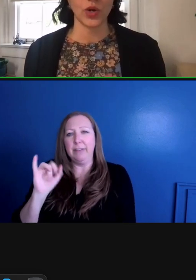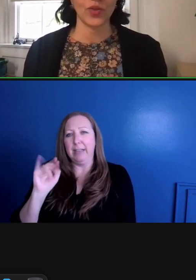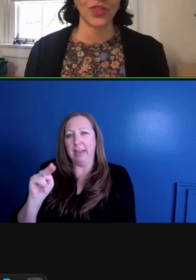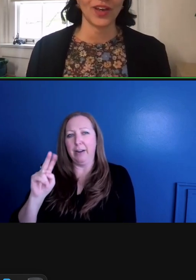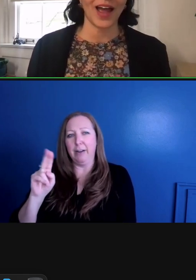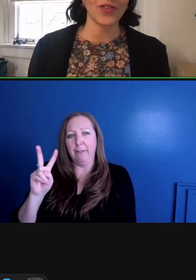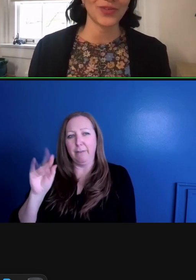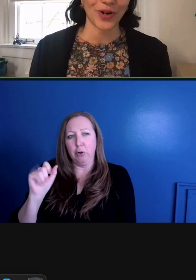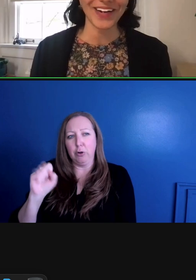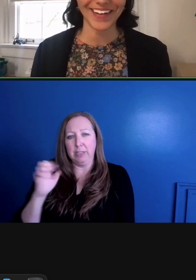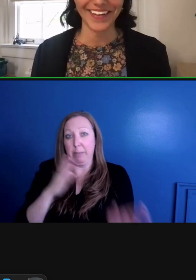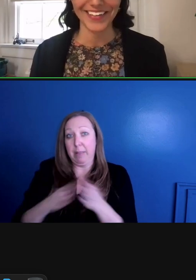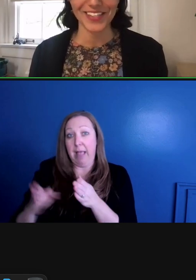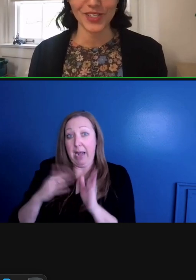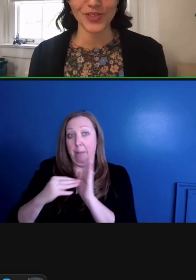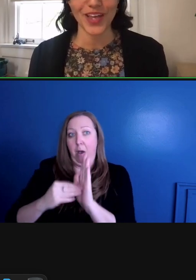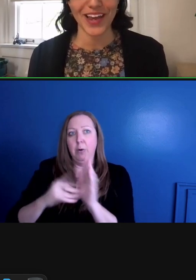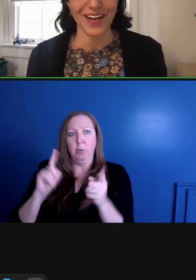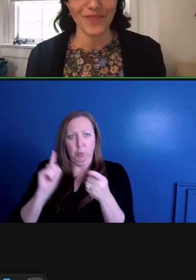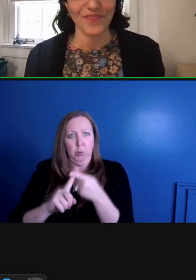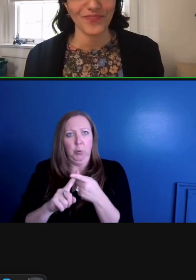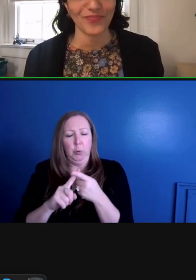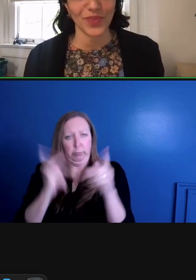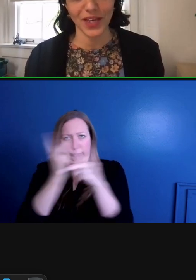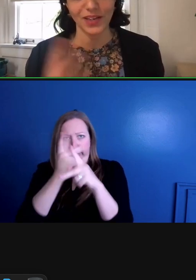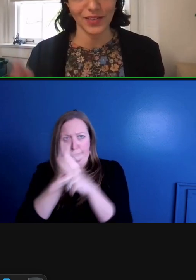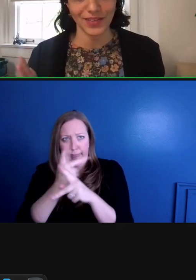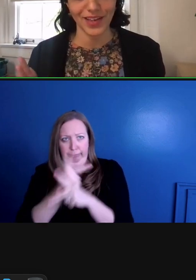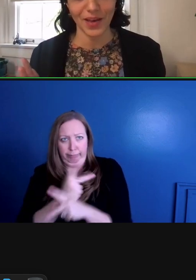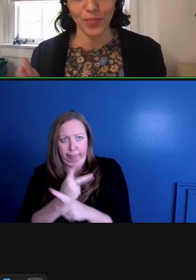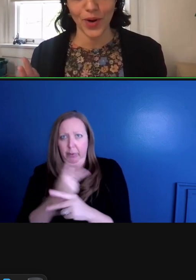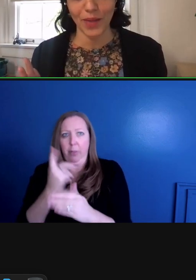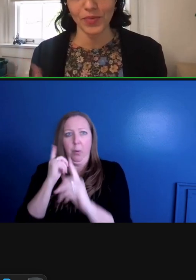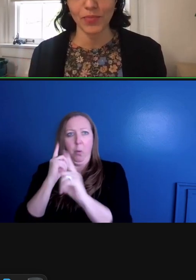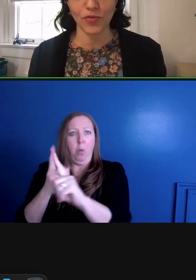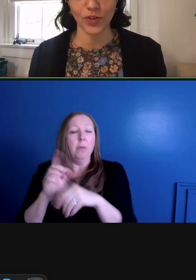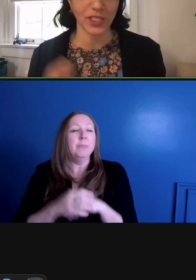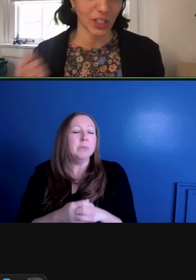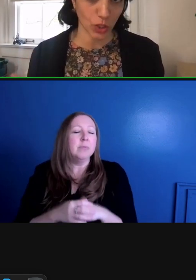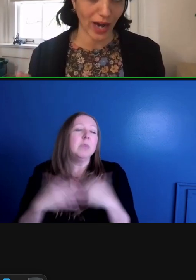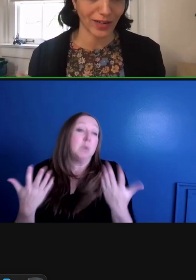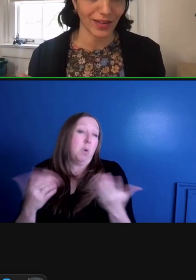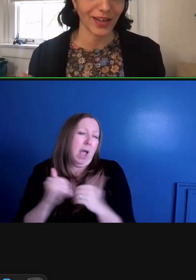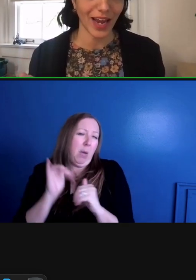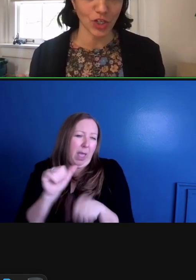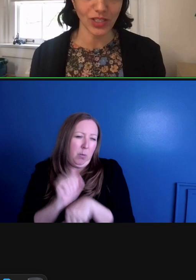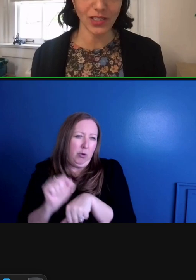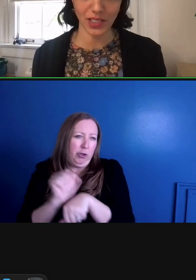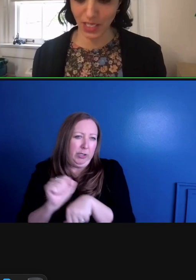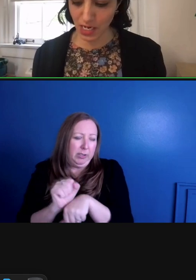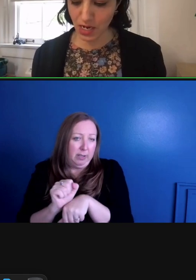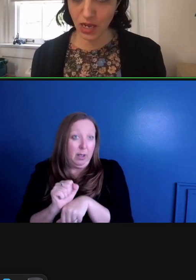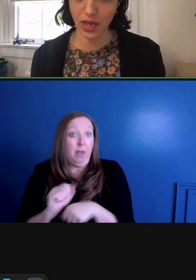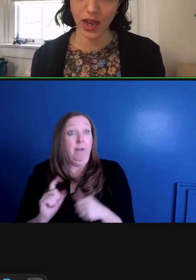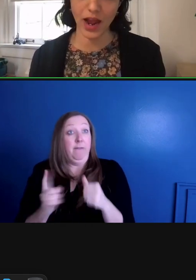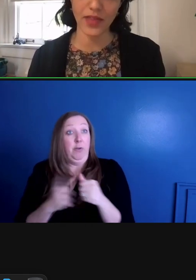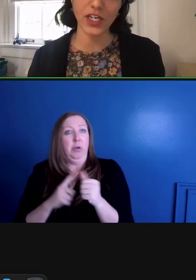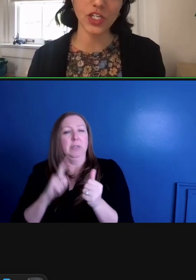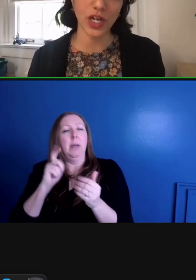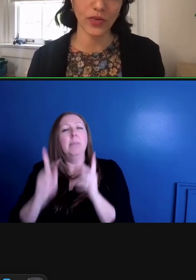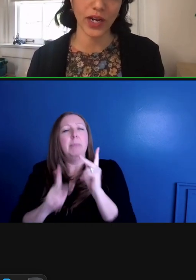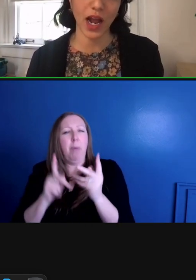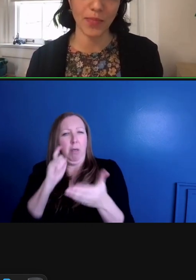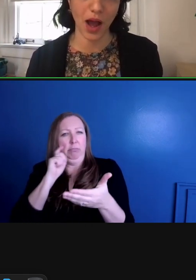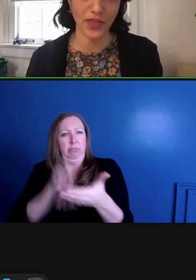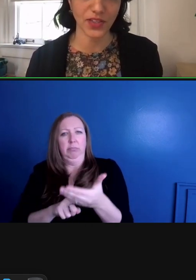Okay, so how these work is they say that perhaps people first extract the agents in a scene and